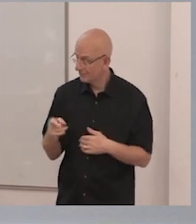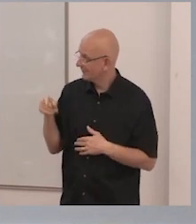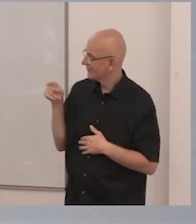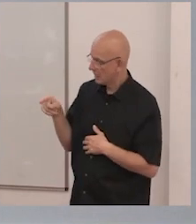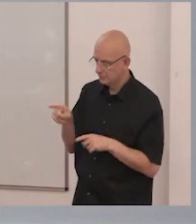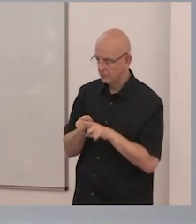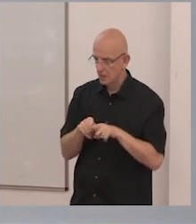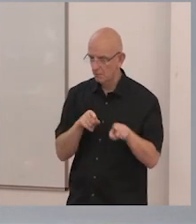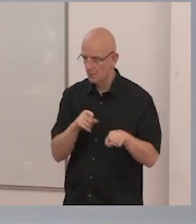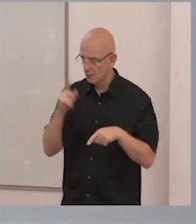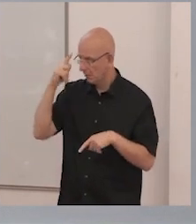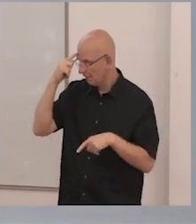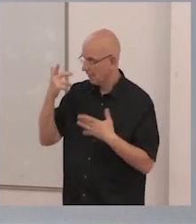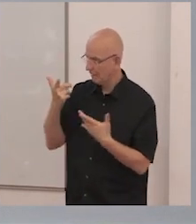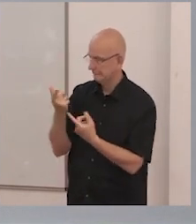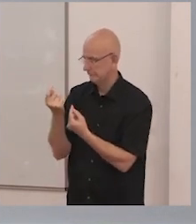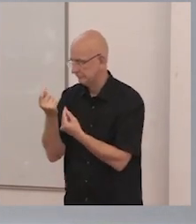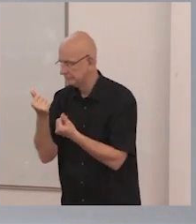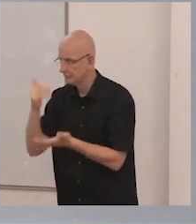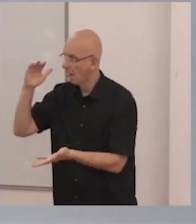the child.